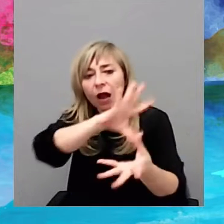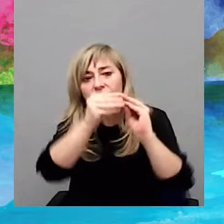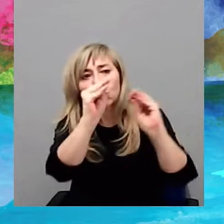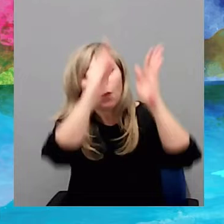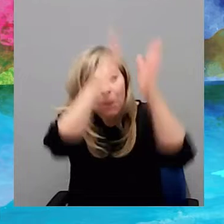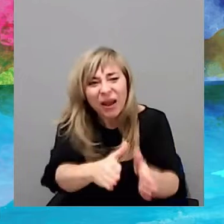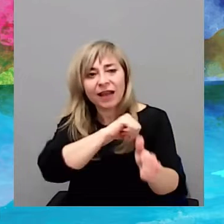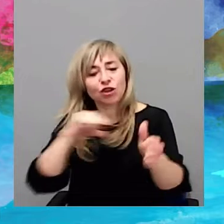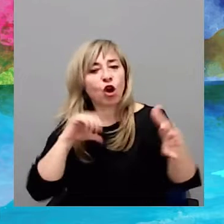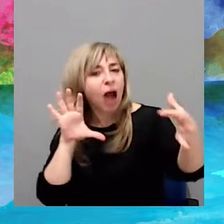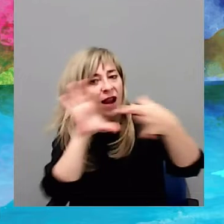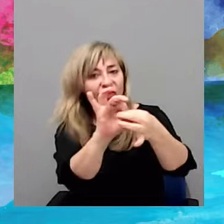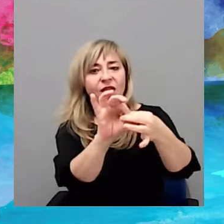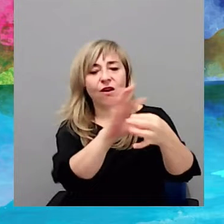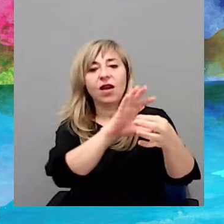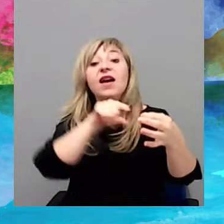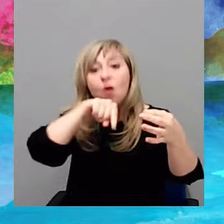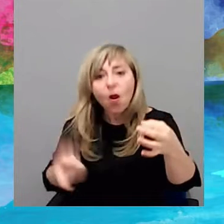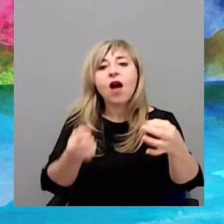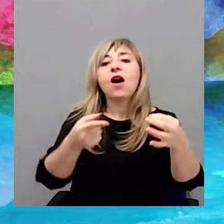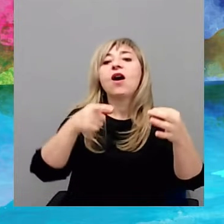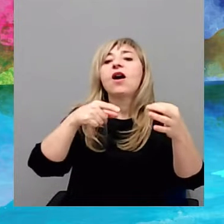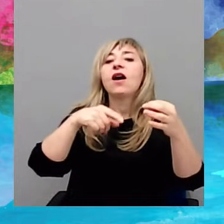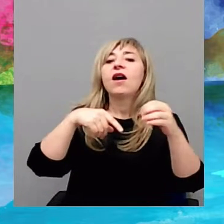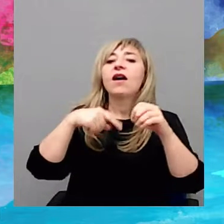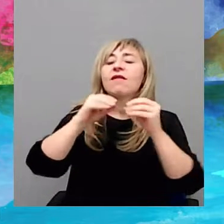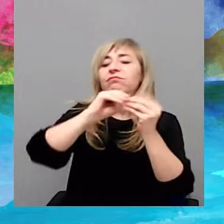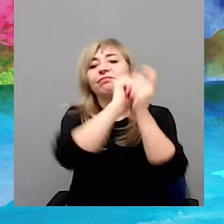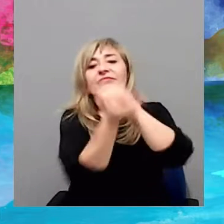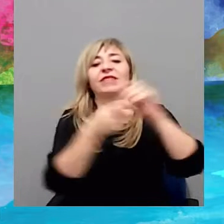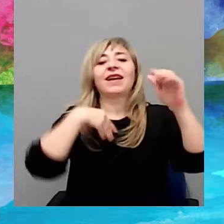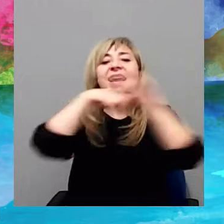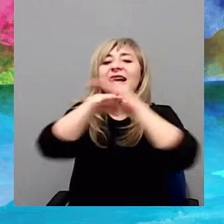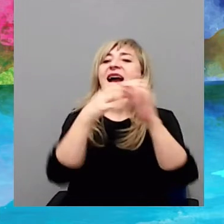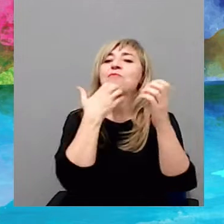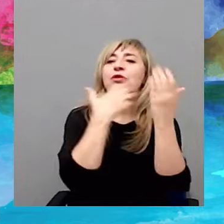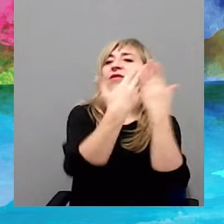that we make. And then we share these in a repository with